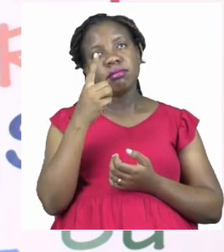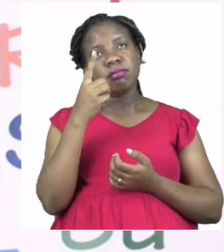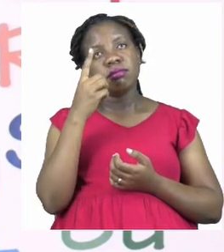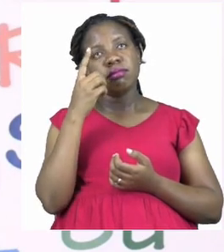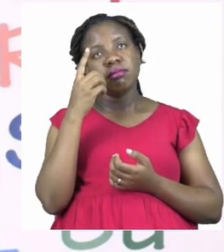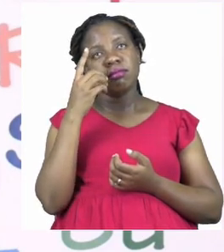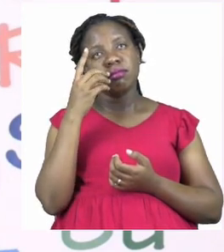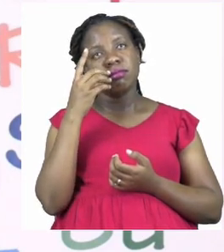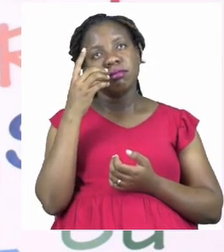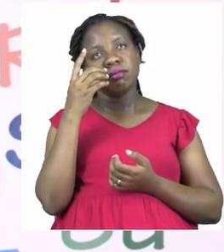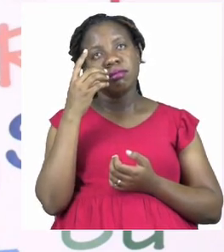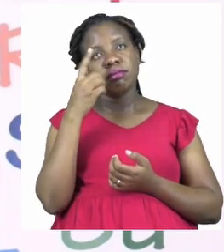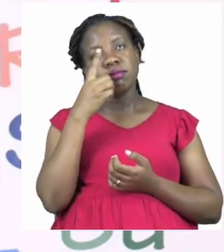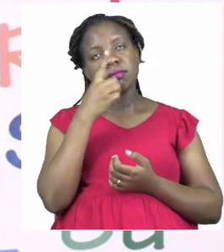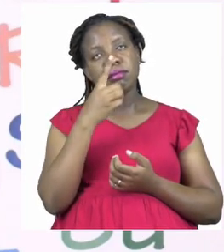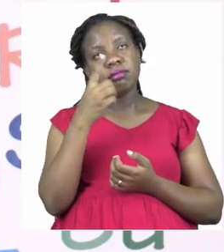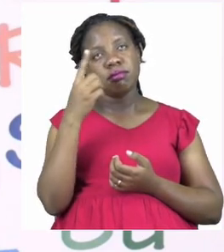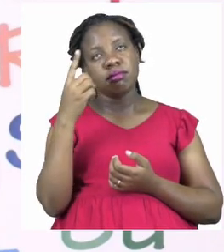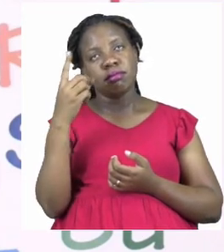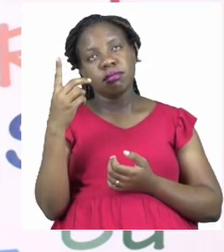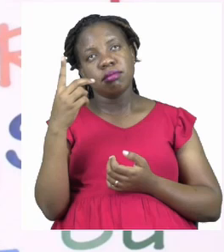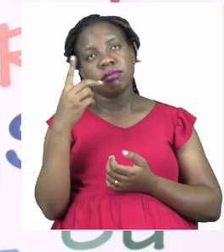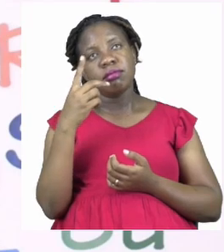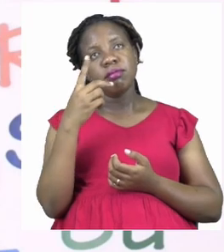9, 12,